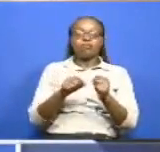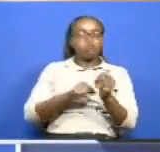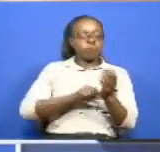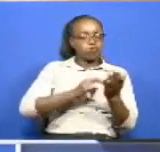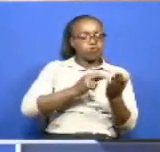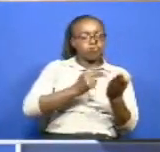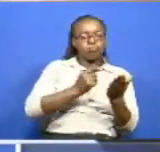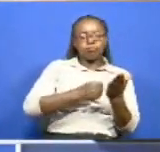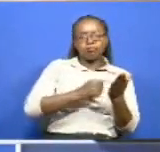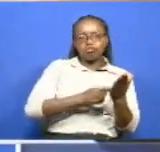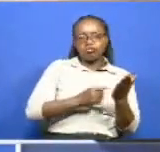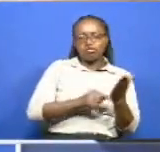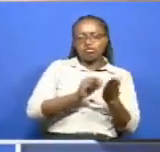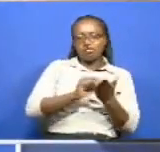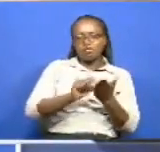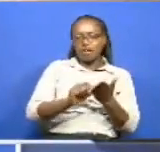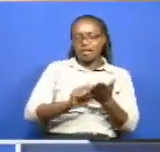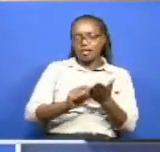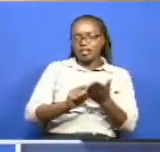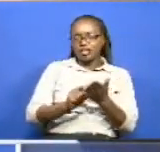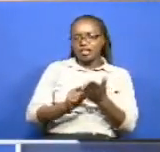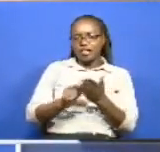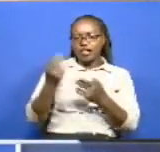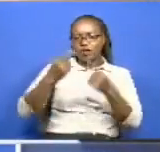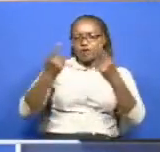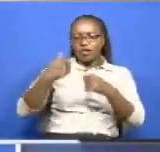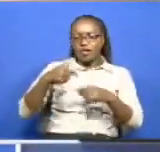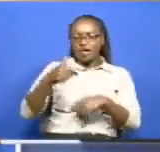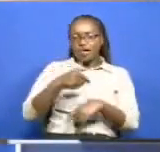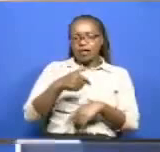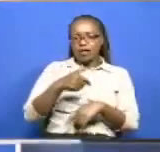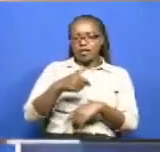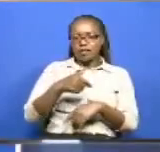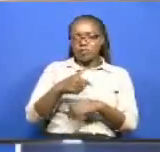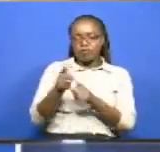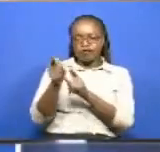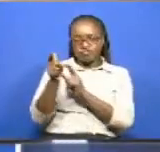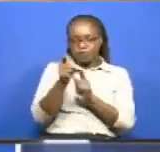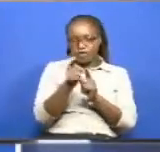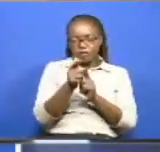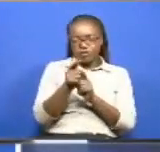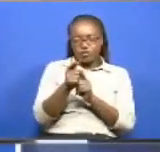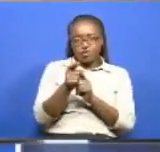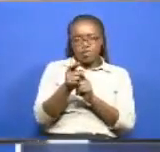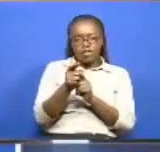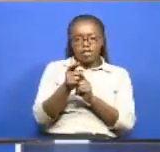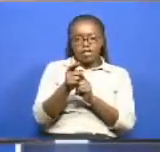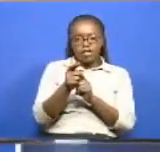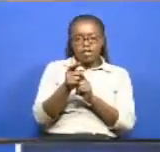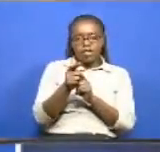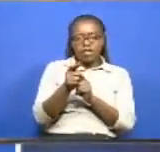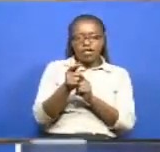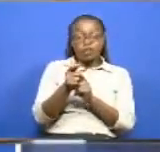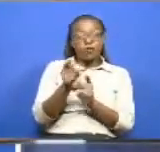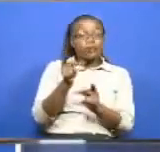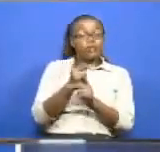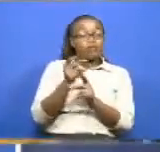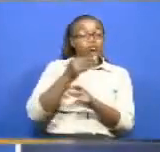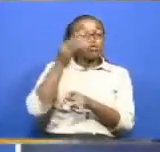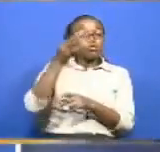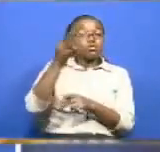all our heroes through film so that we keep this for posterity.